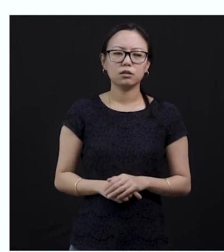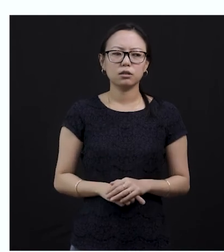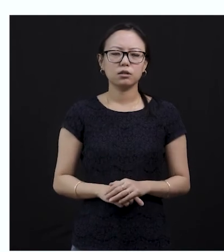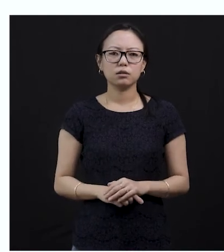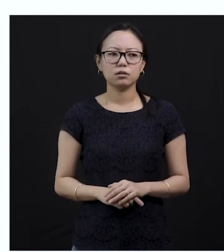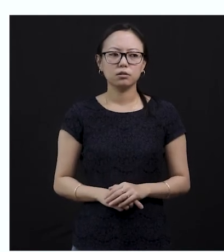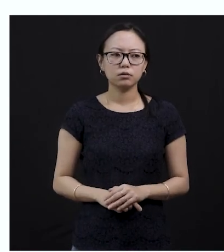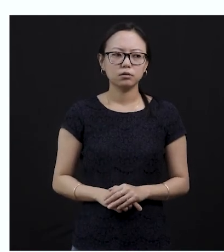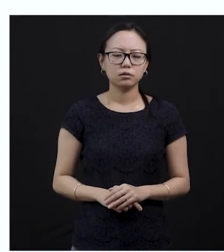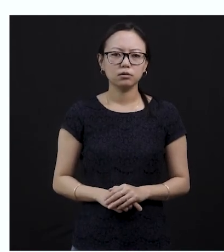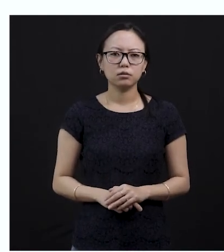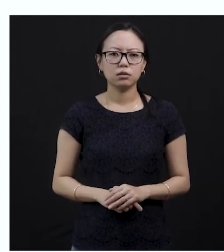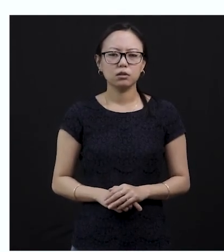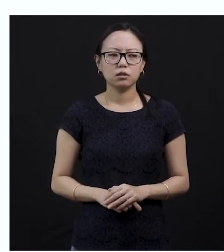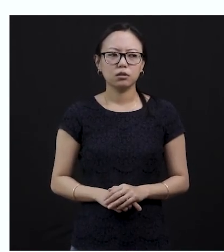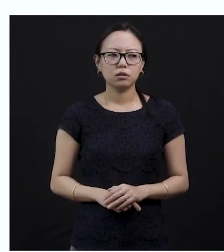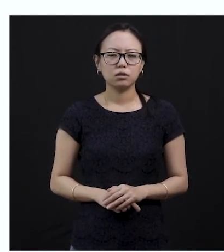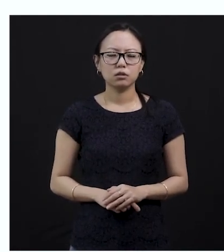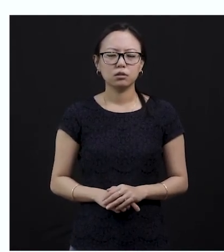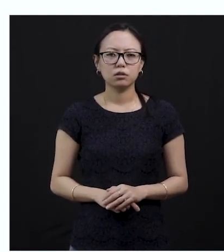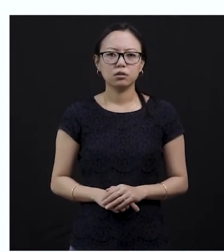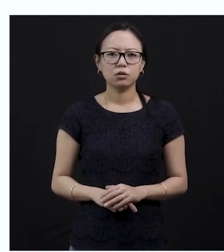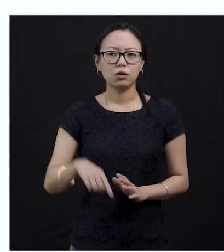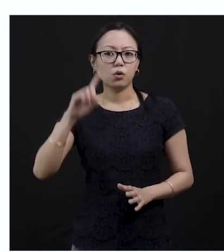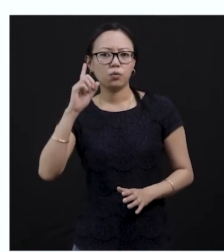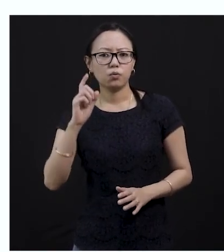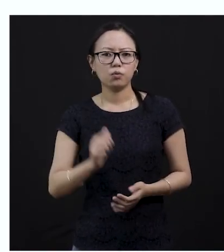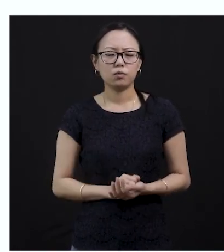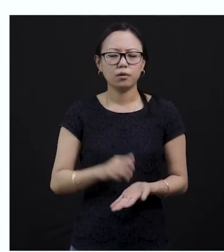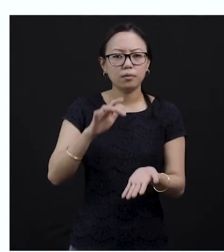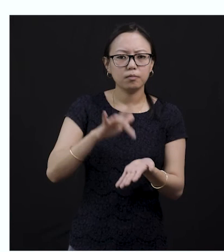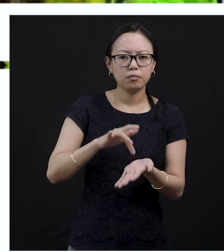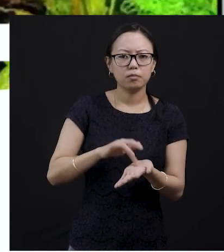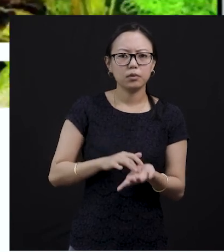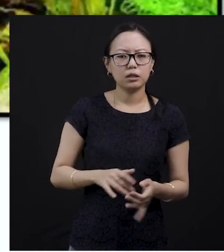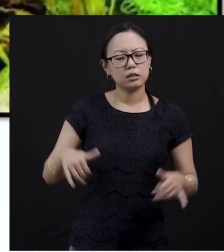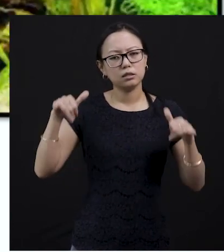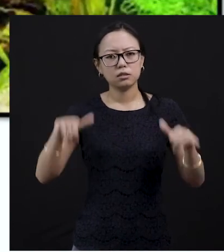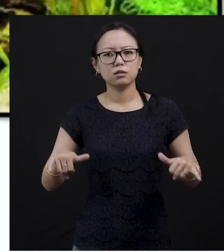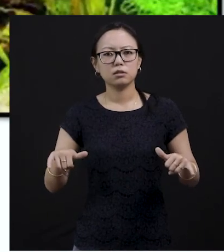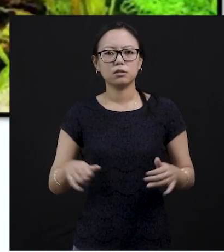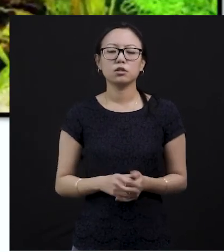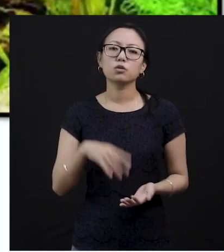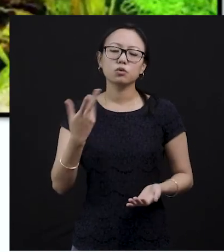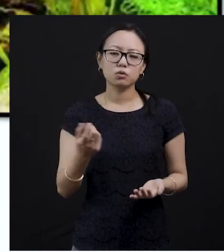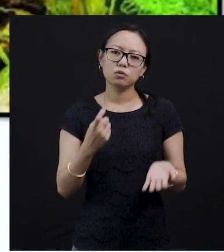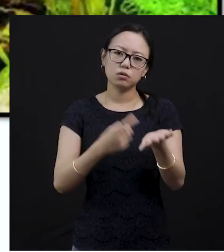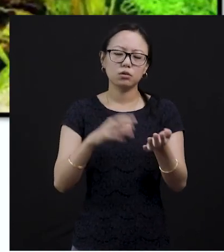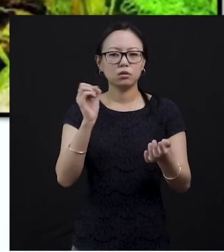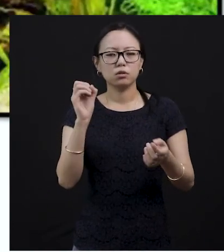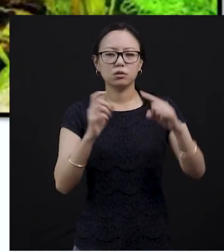But in aquatic plants, it is usually to keep the plant in place, in one place, so that they don't flow. Okay, now say in deep